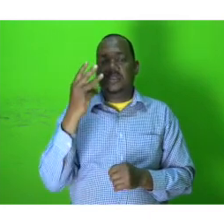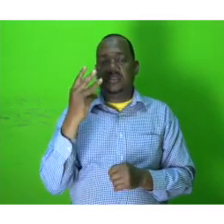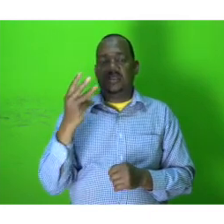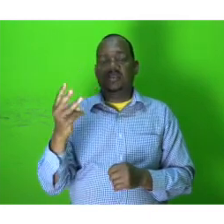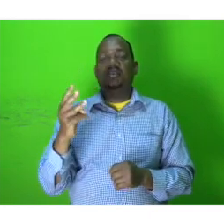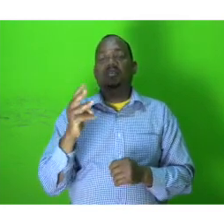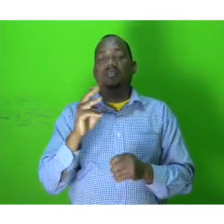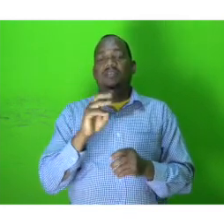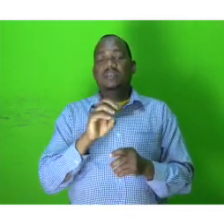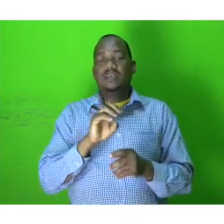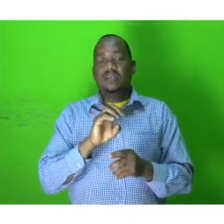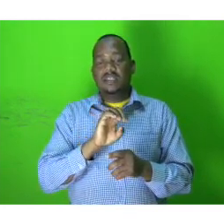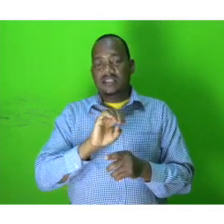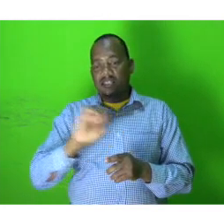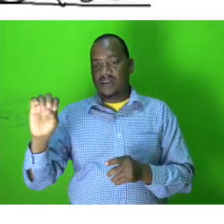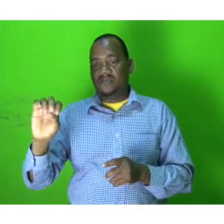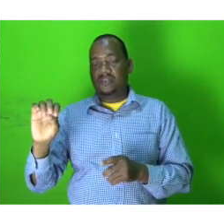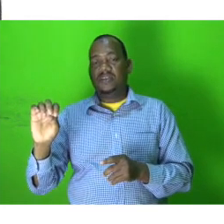3,100.